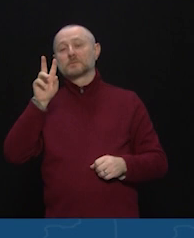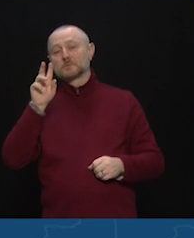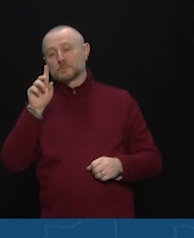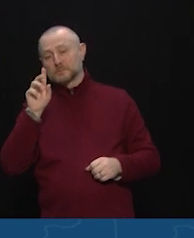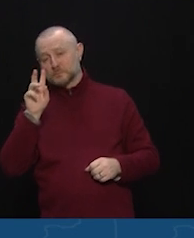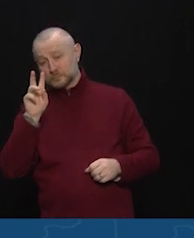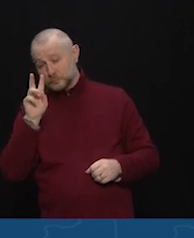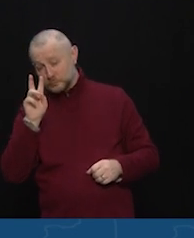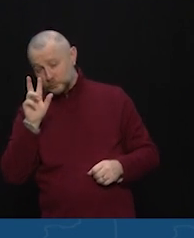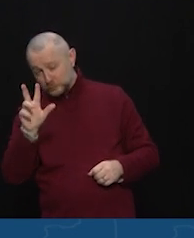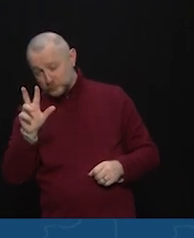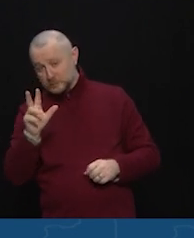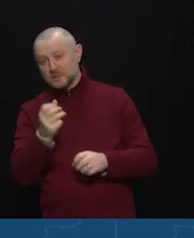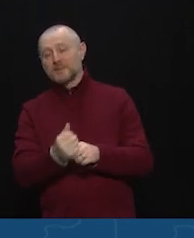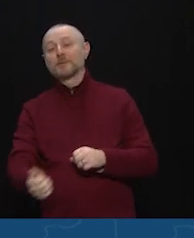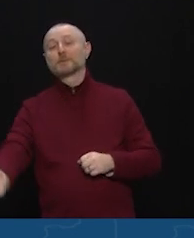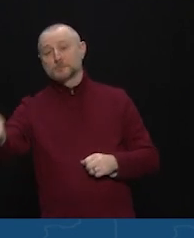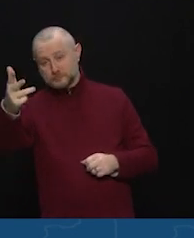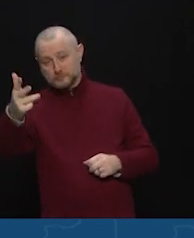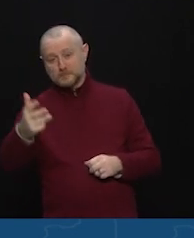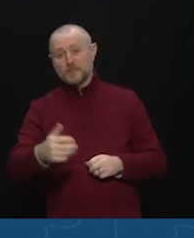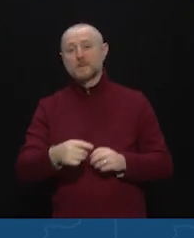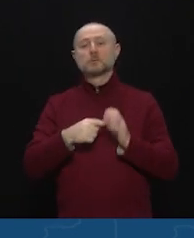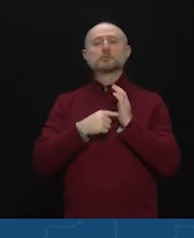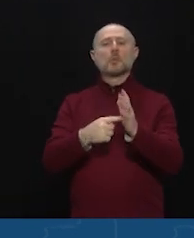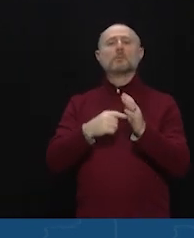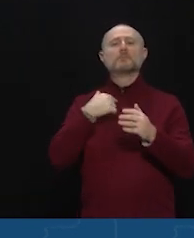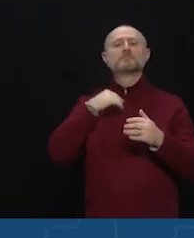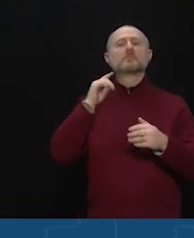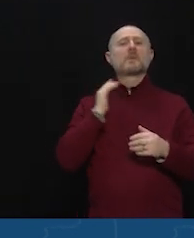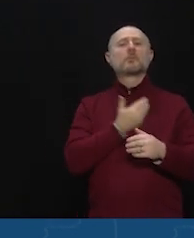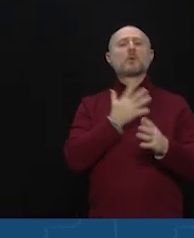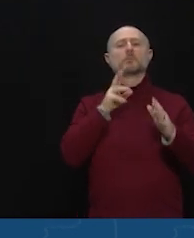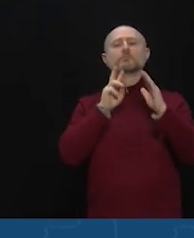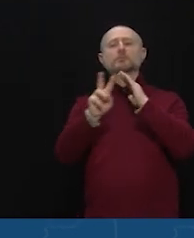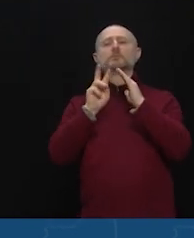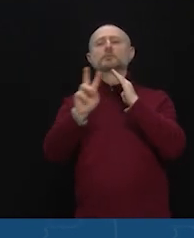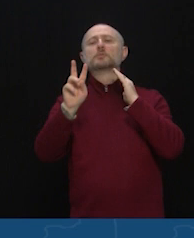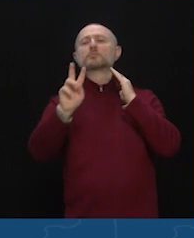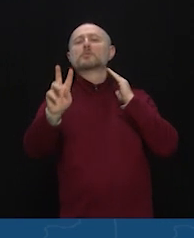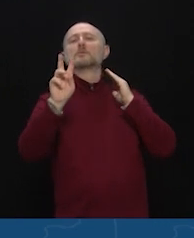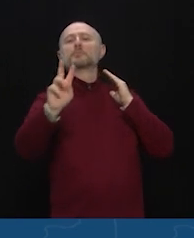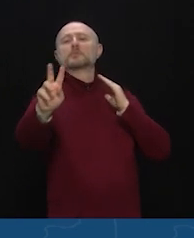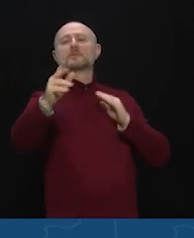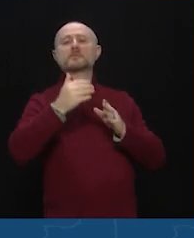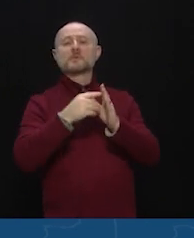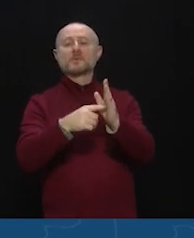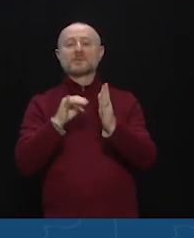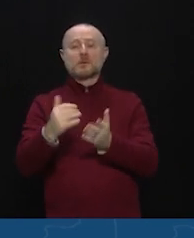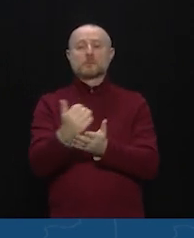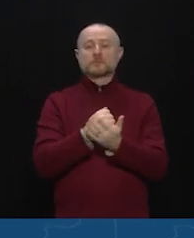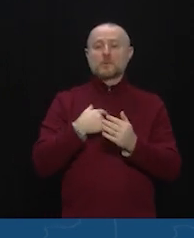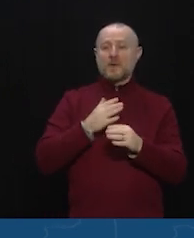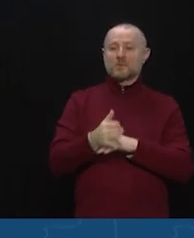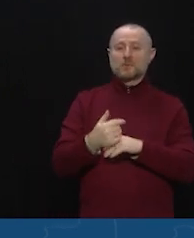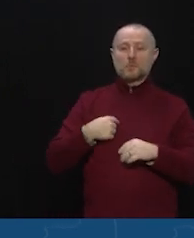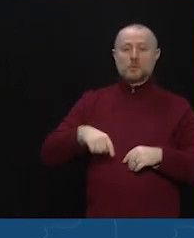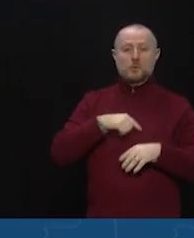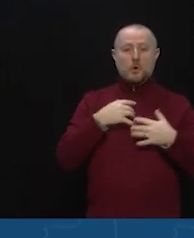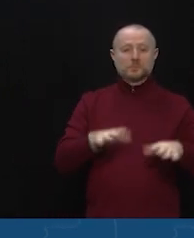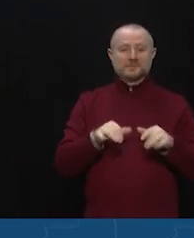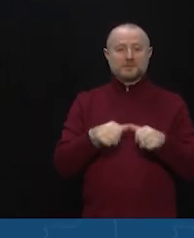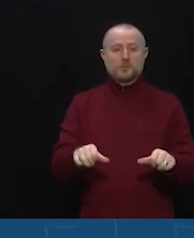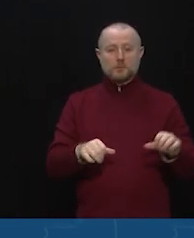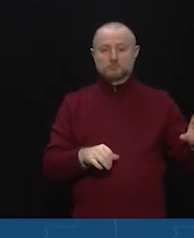what we do with those surpluses. And again, that is after we make the deposits to